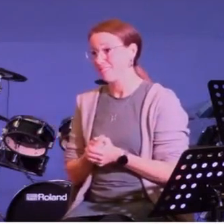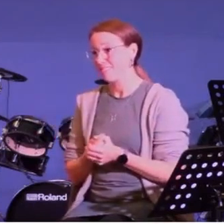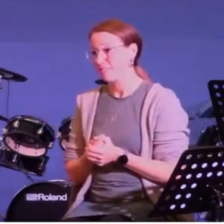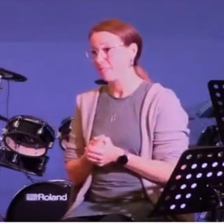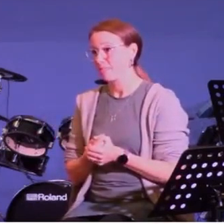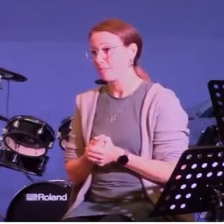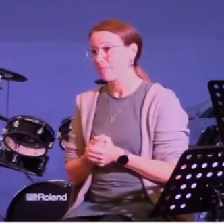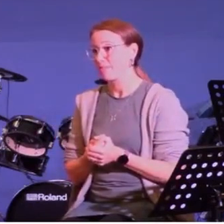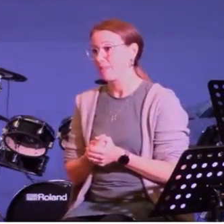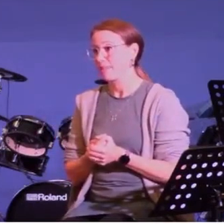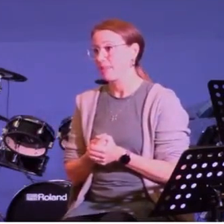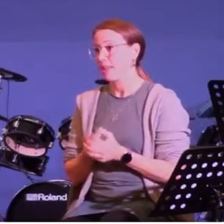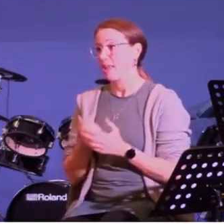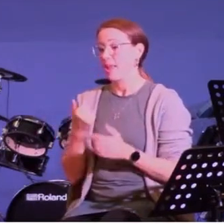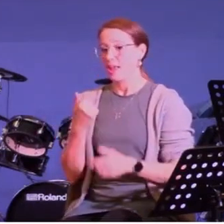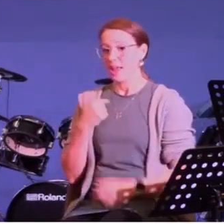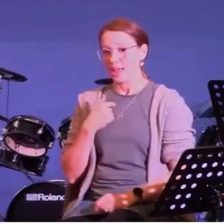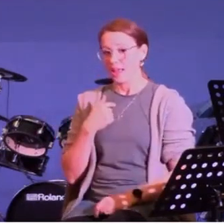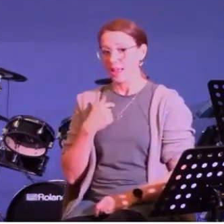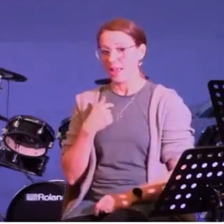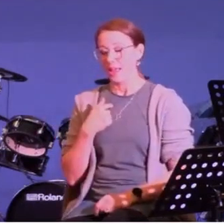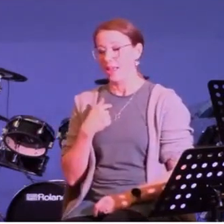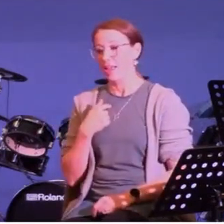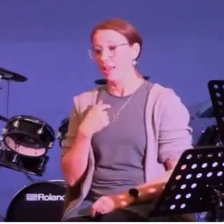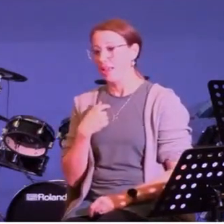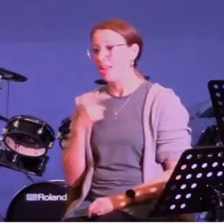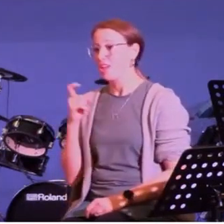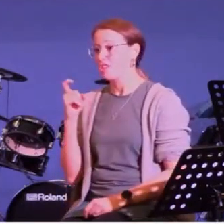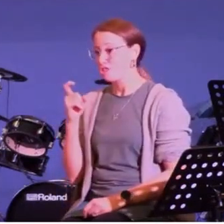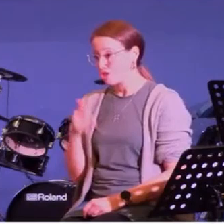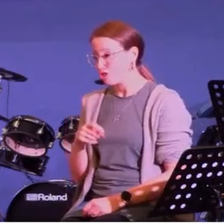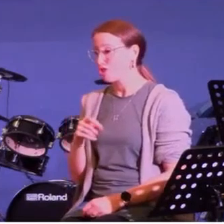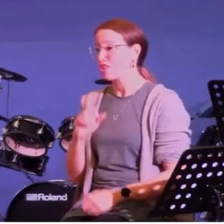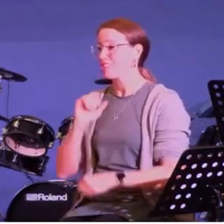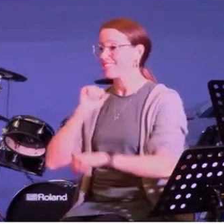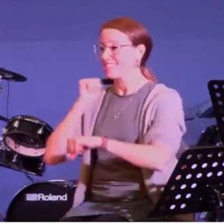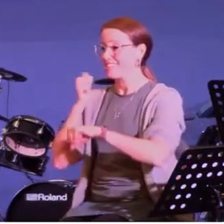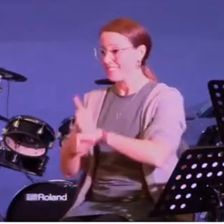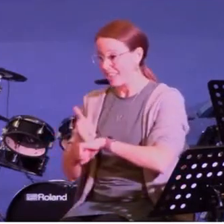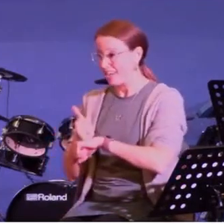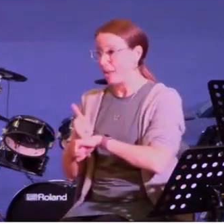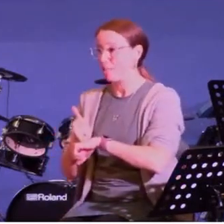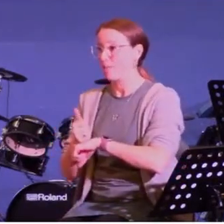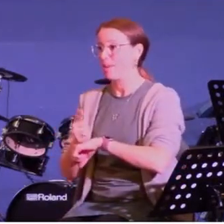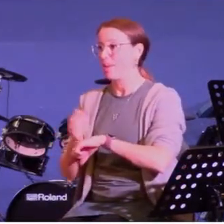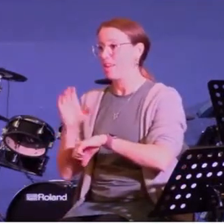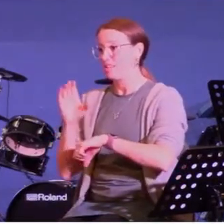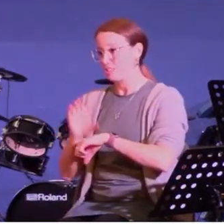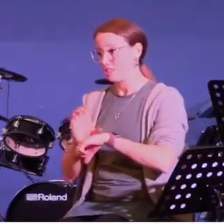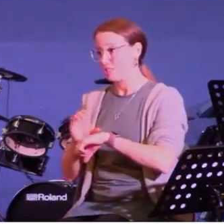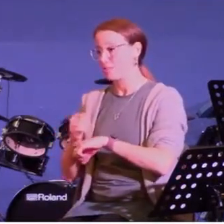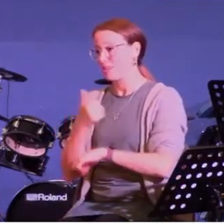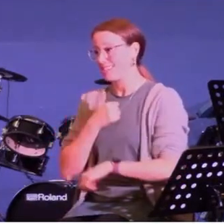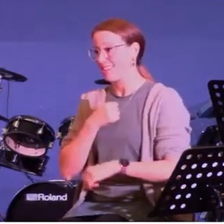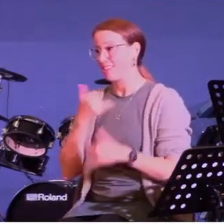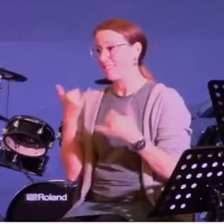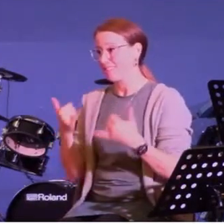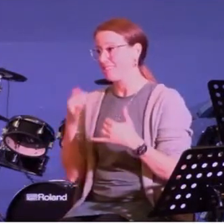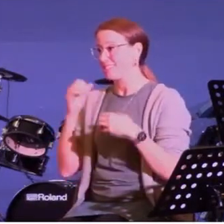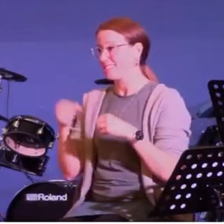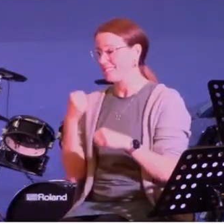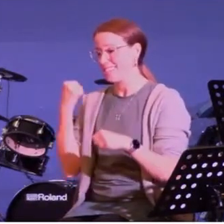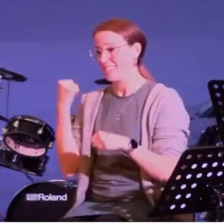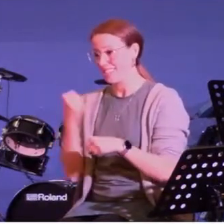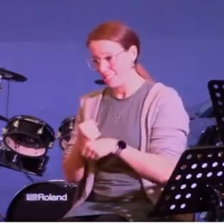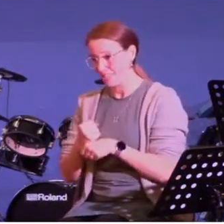I am on a trajectory to plant, to spin out of Valley this year. And this is my official announcement